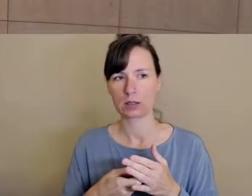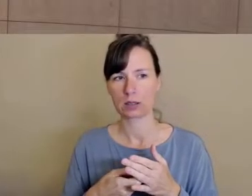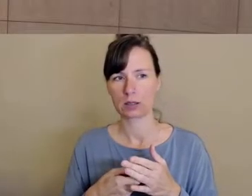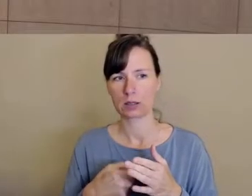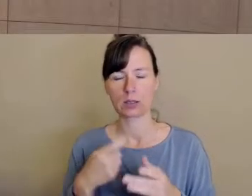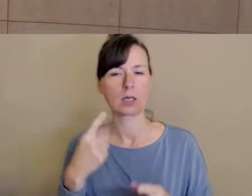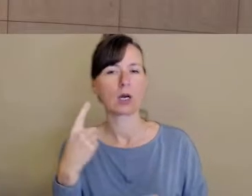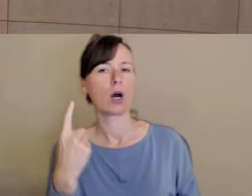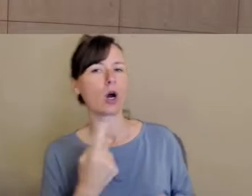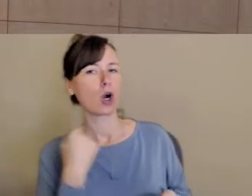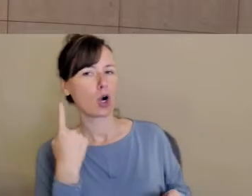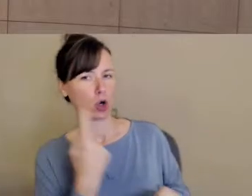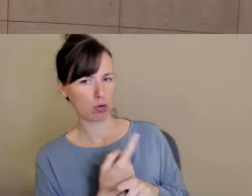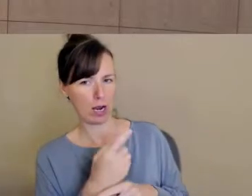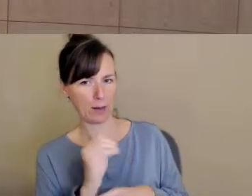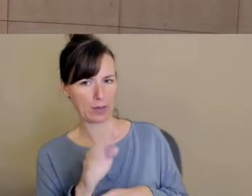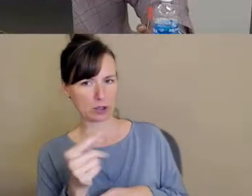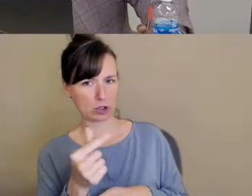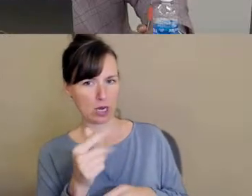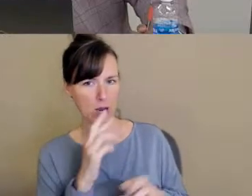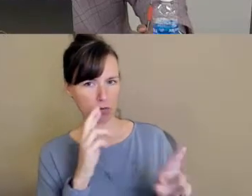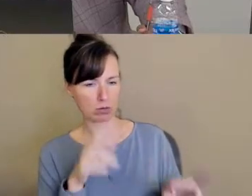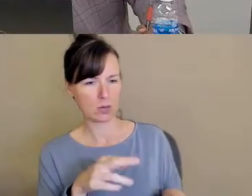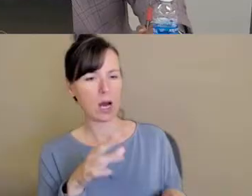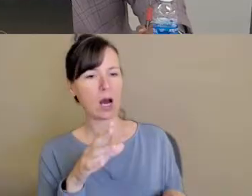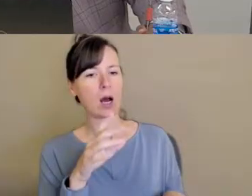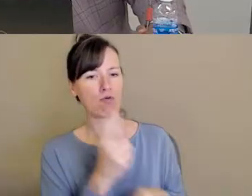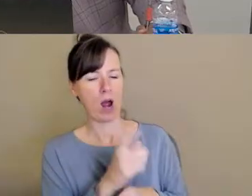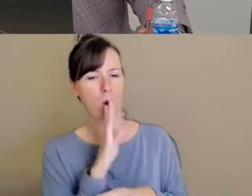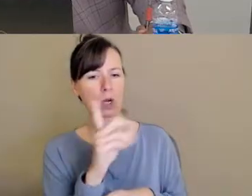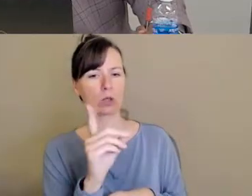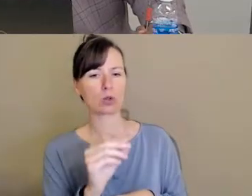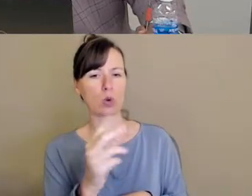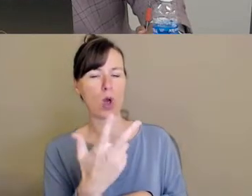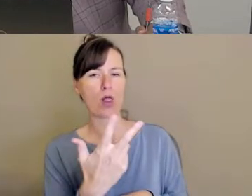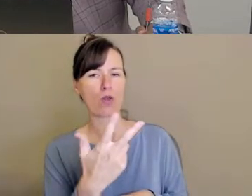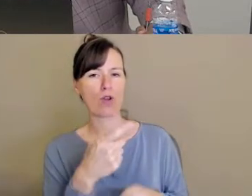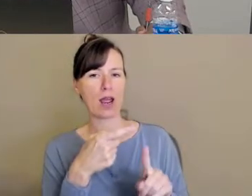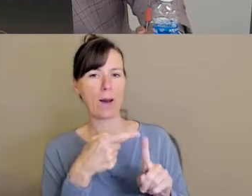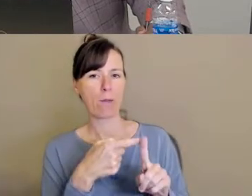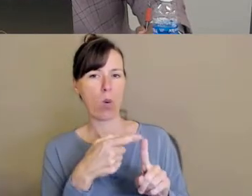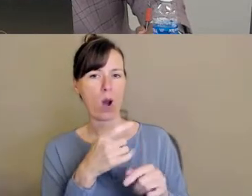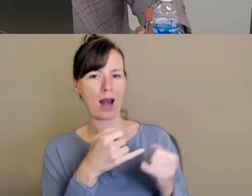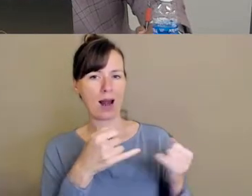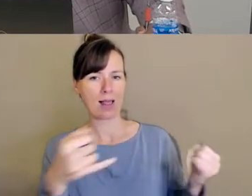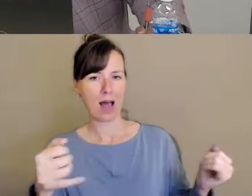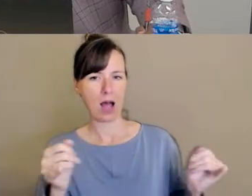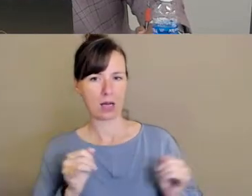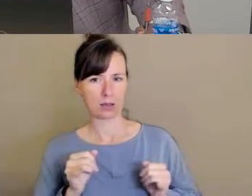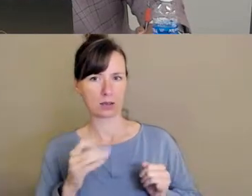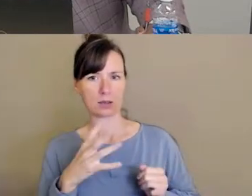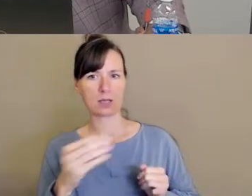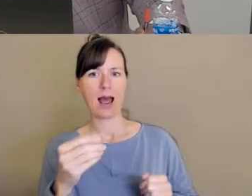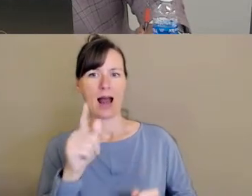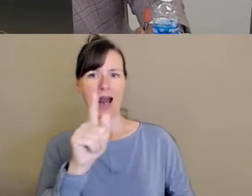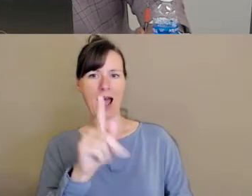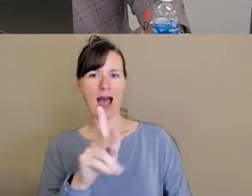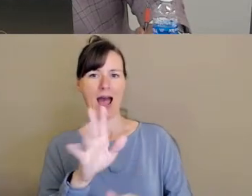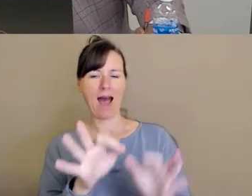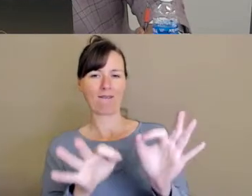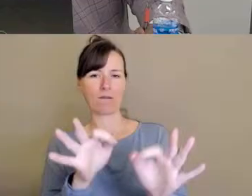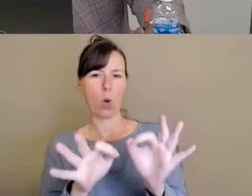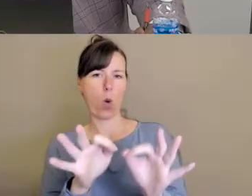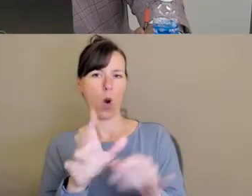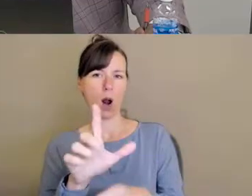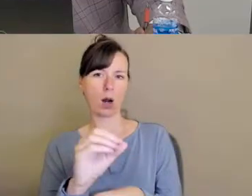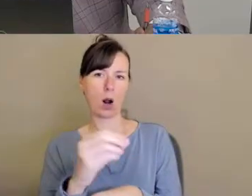Correct. What they're going to be doing is the 3-point lines and the half court logo. They're going